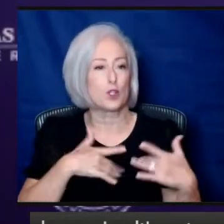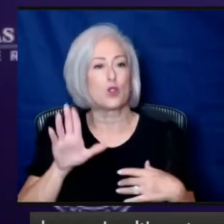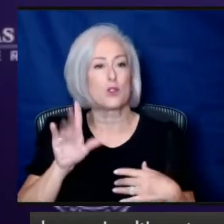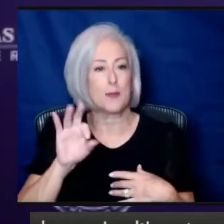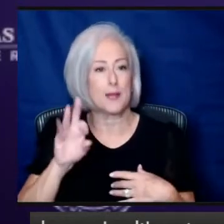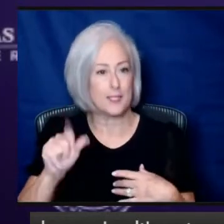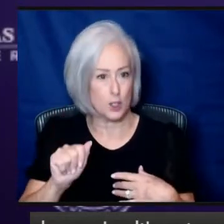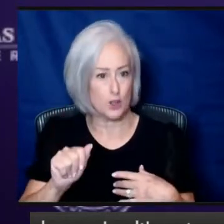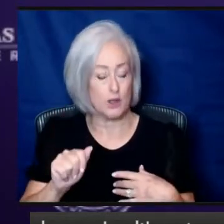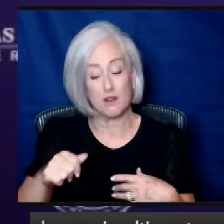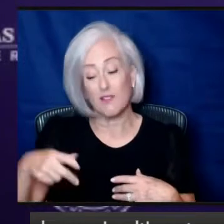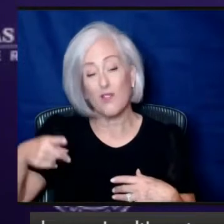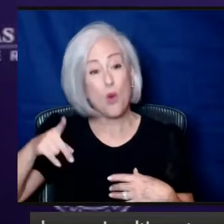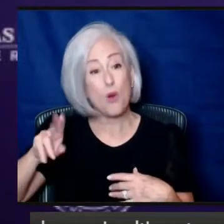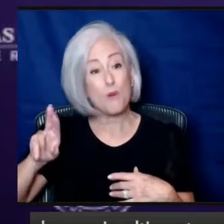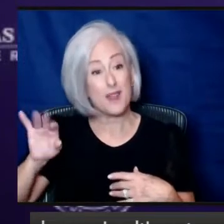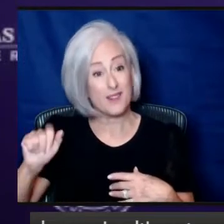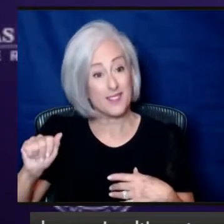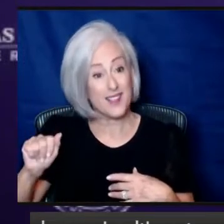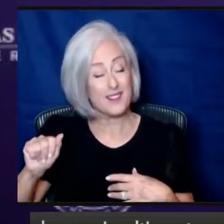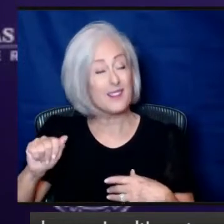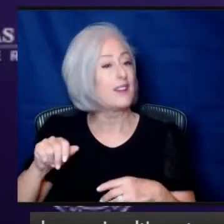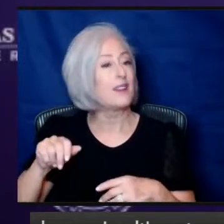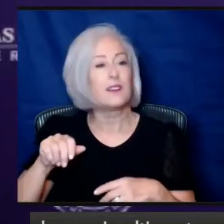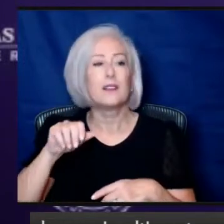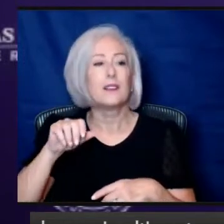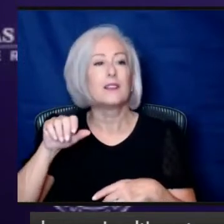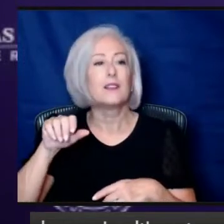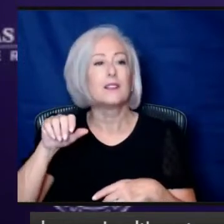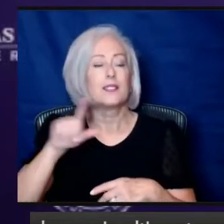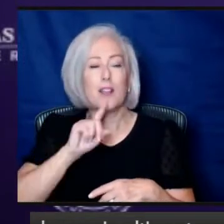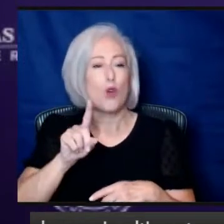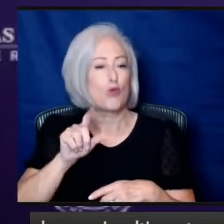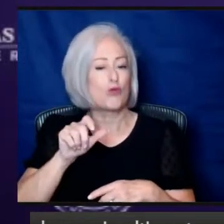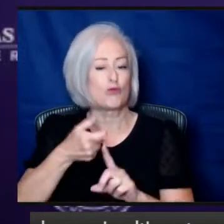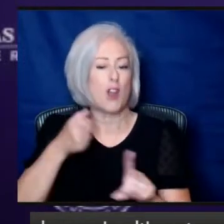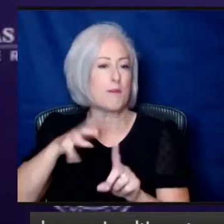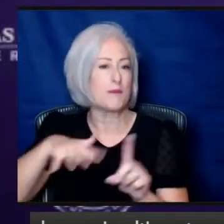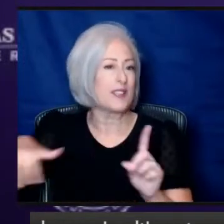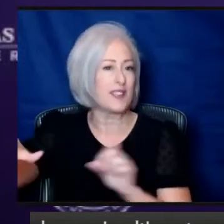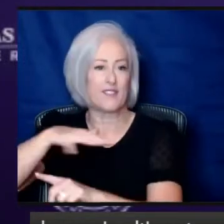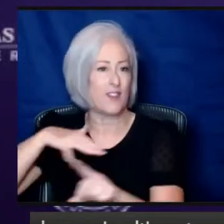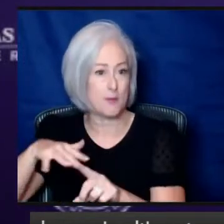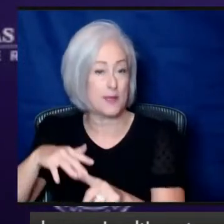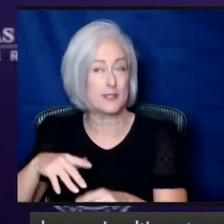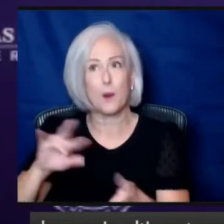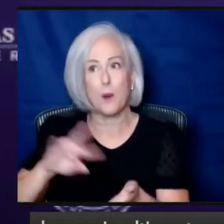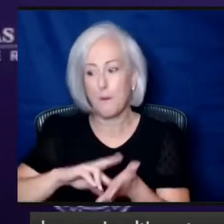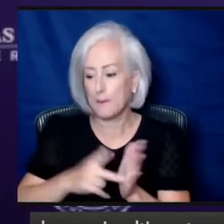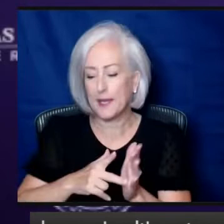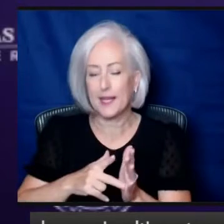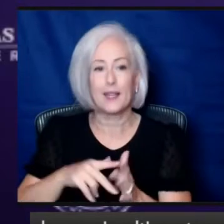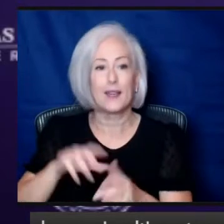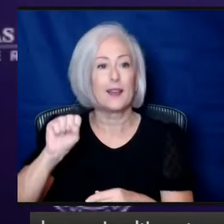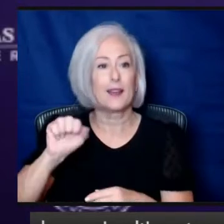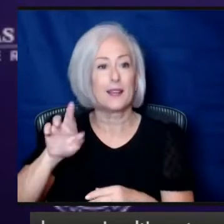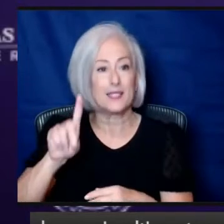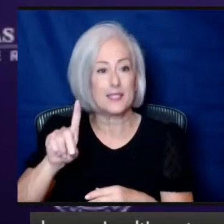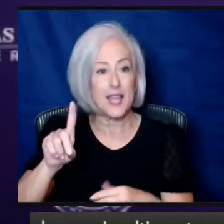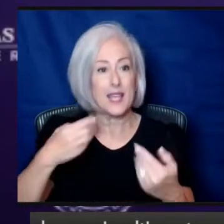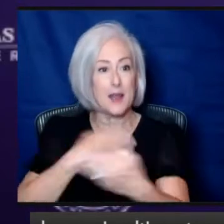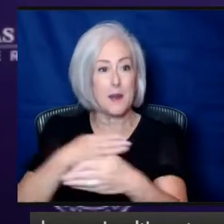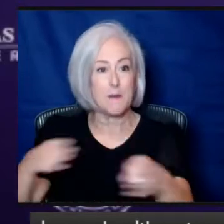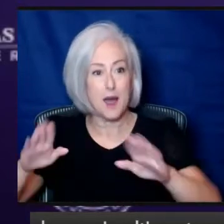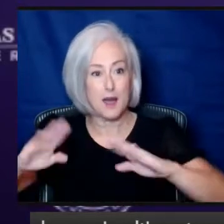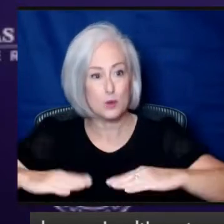as parasites, the risk is from the environment primarily. So having an uncovered sandbox, going to the beach and playing in the sand that doesn't